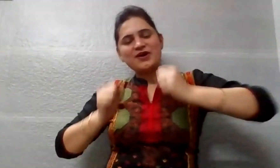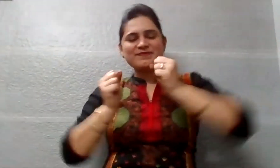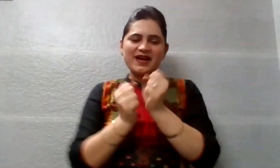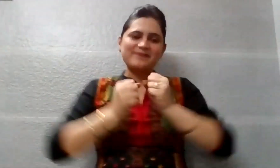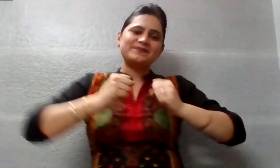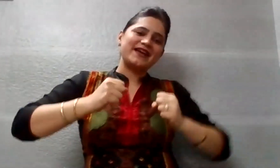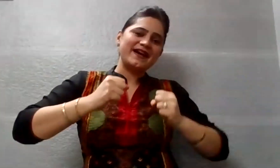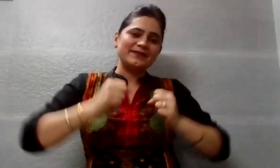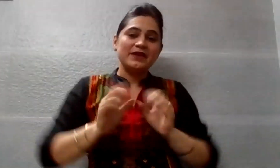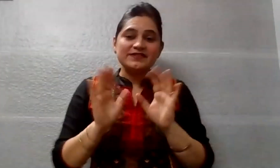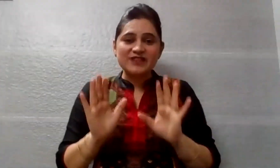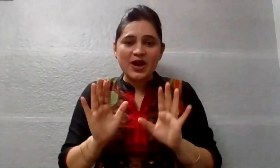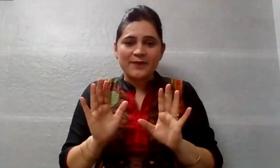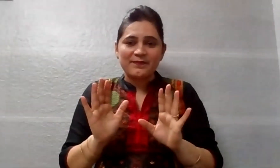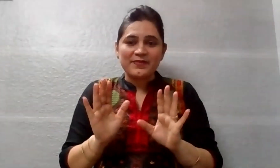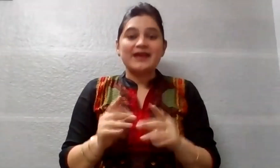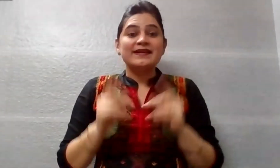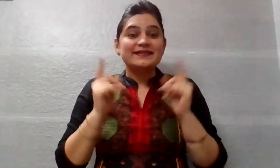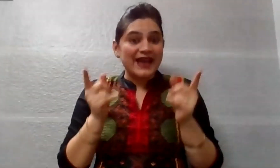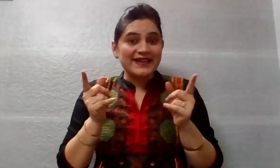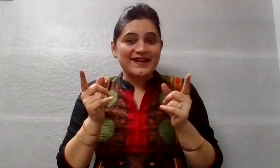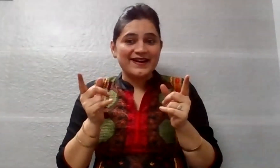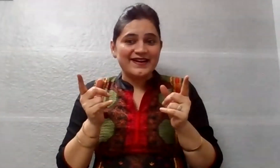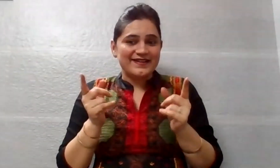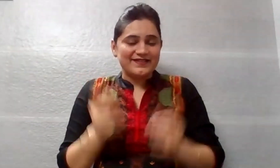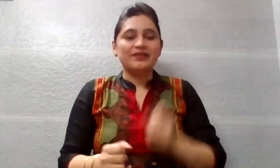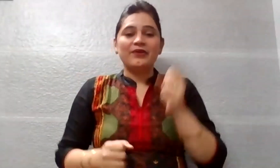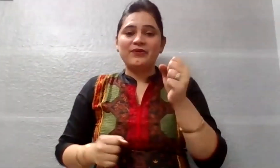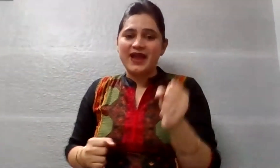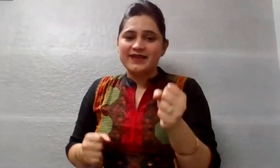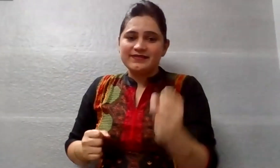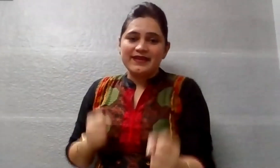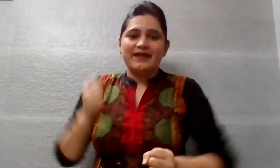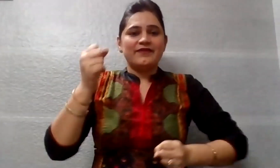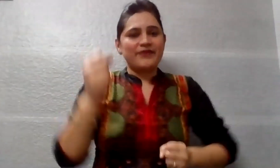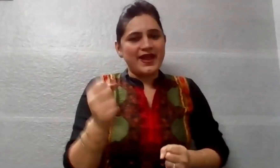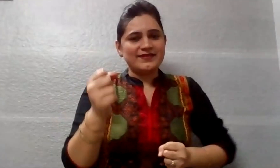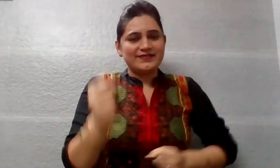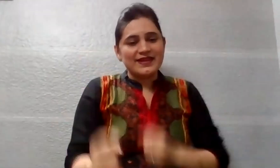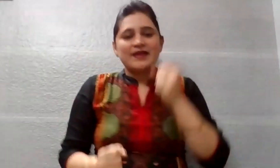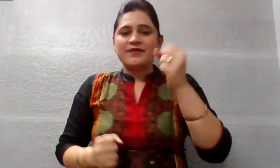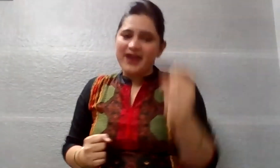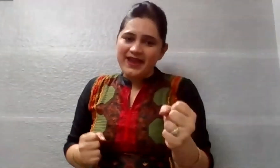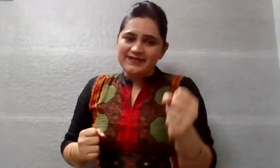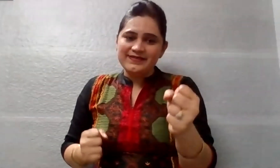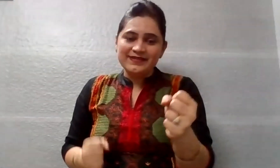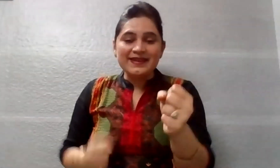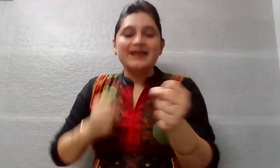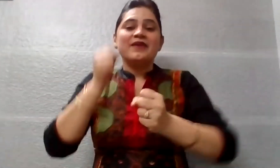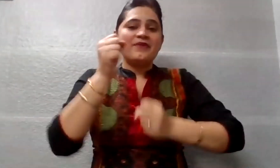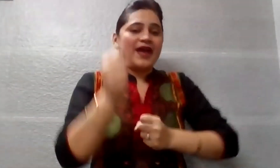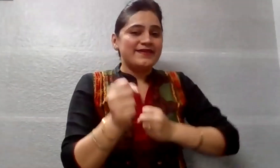it's warm up time. Stop! Tiger! Run, run, run,